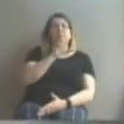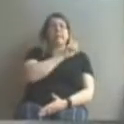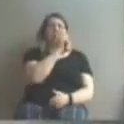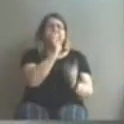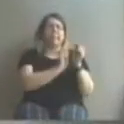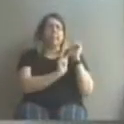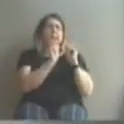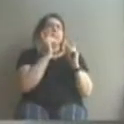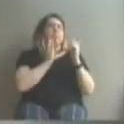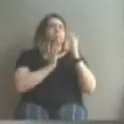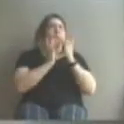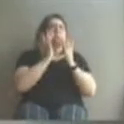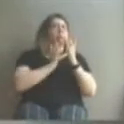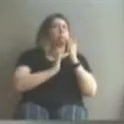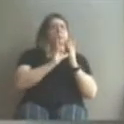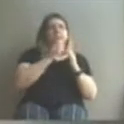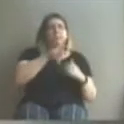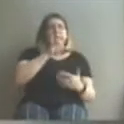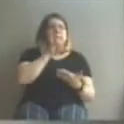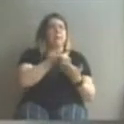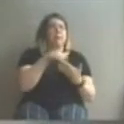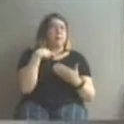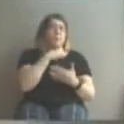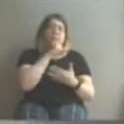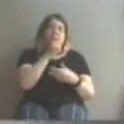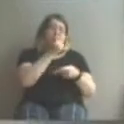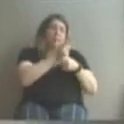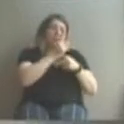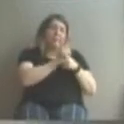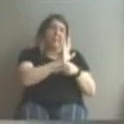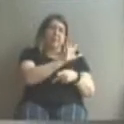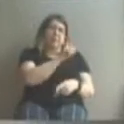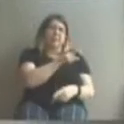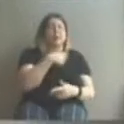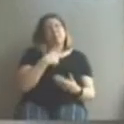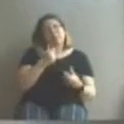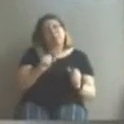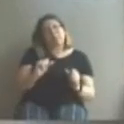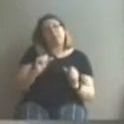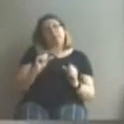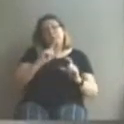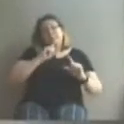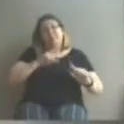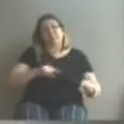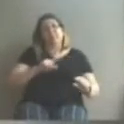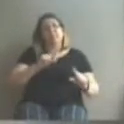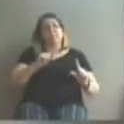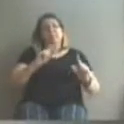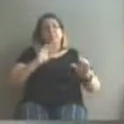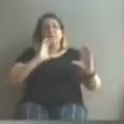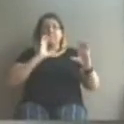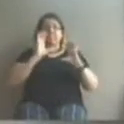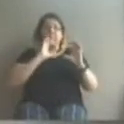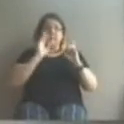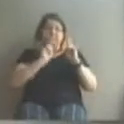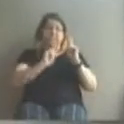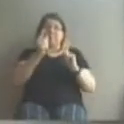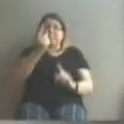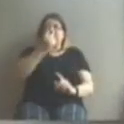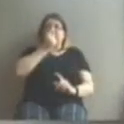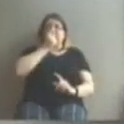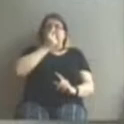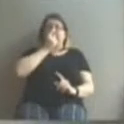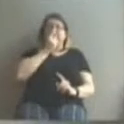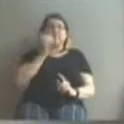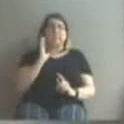people that are in need of that, and we're not taking care of their need? I'm trying to be responsive to the conversations that people bring to us,